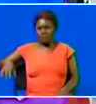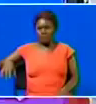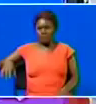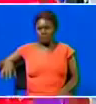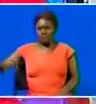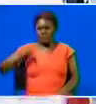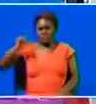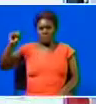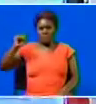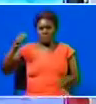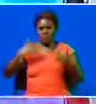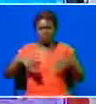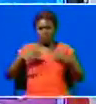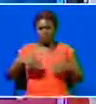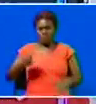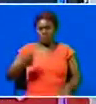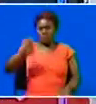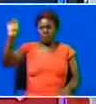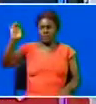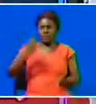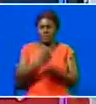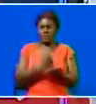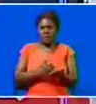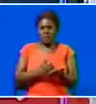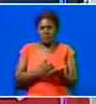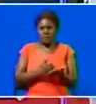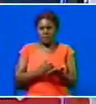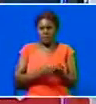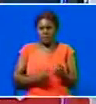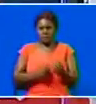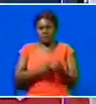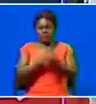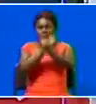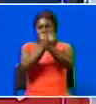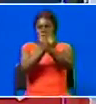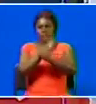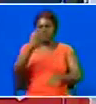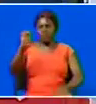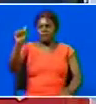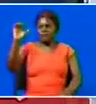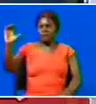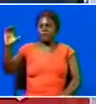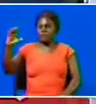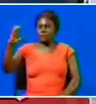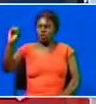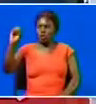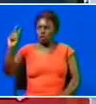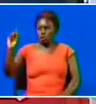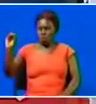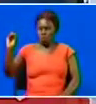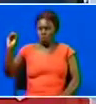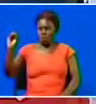Meanwhile, political players from the Upper Eastern Region have today come out to defend Ethics and Anti-Corruption Commission CEO Halake